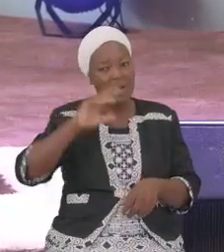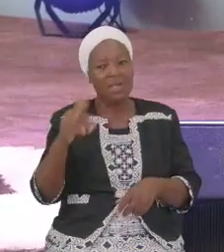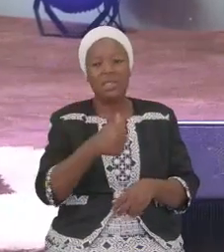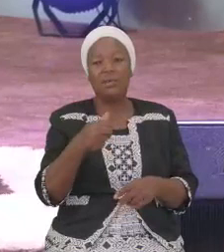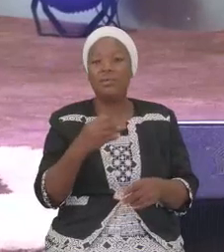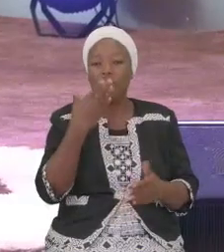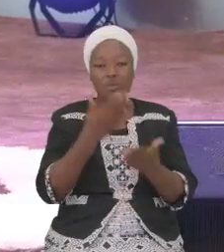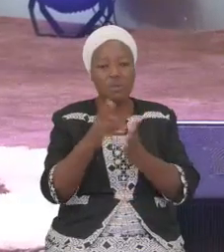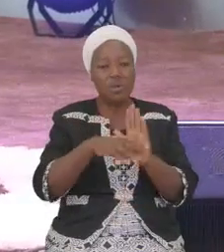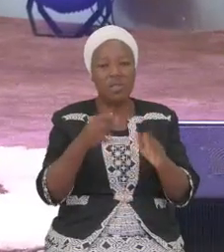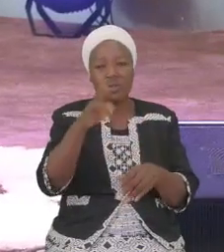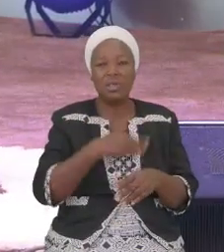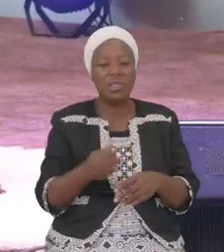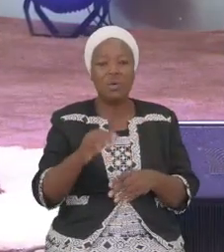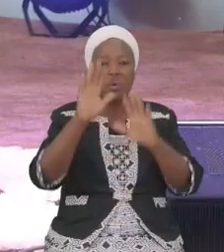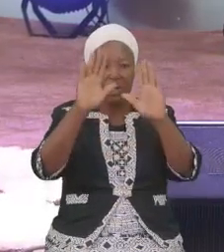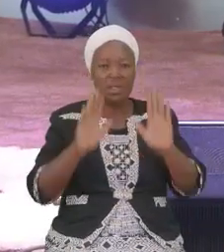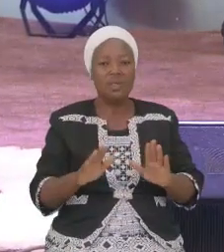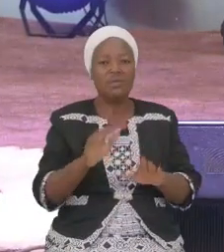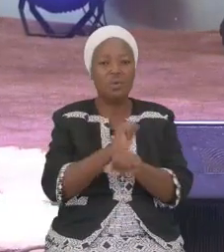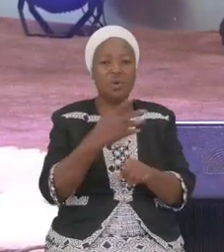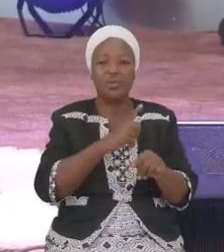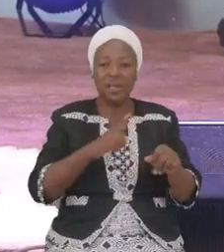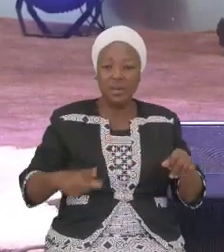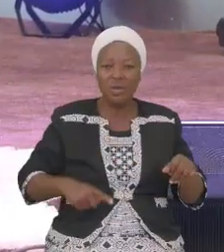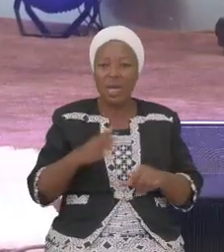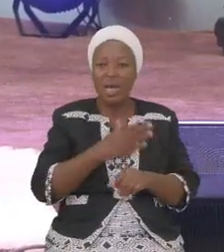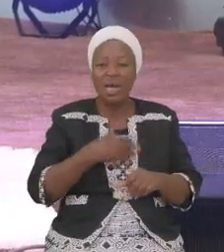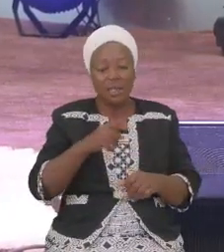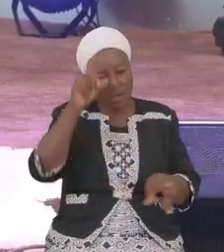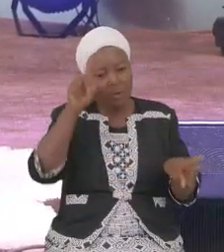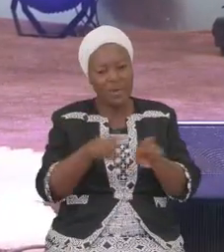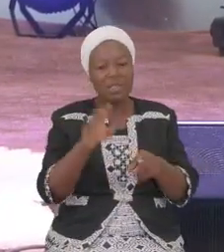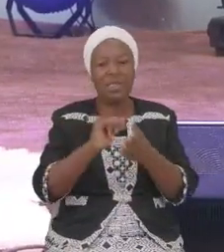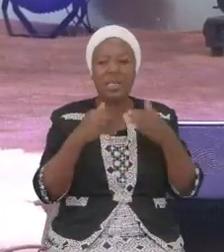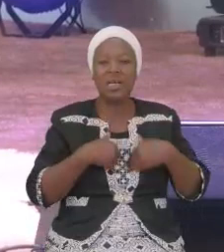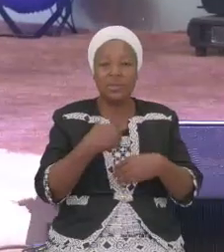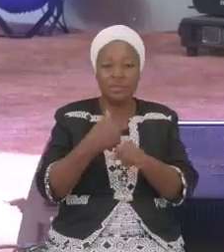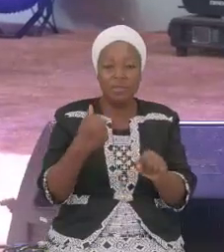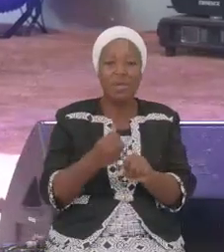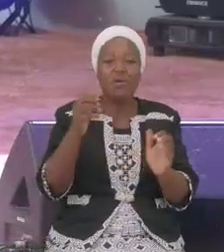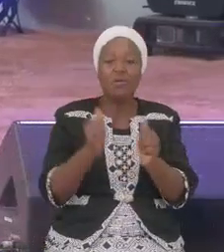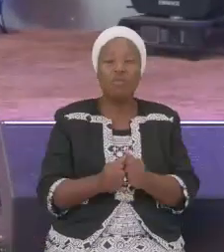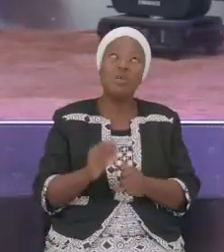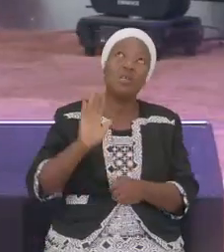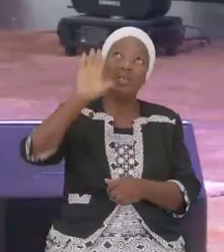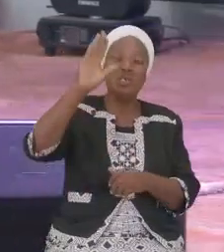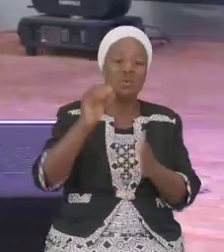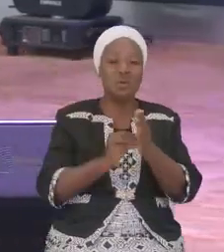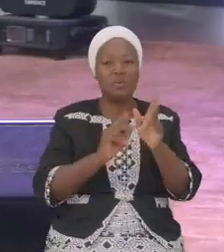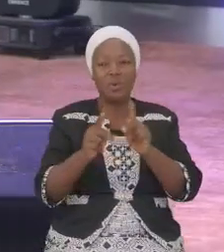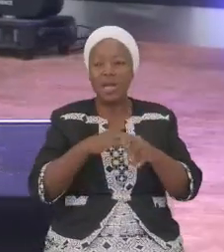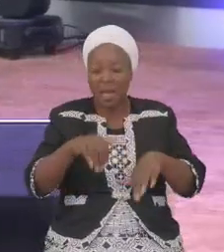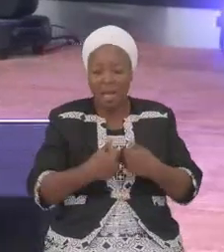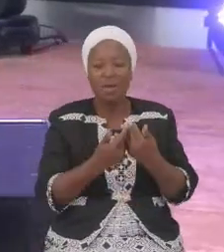goodness of God, the graciousness of God, and the covenant he has made with his people, and how